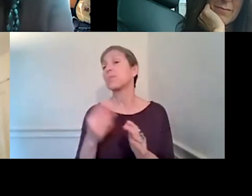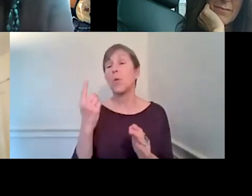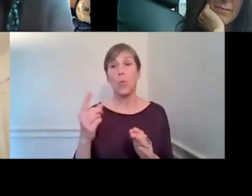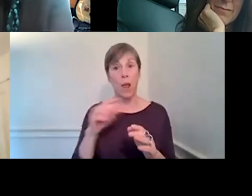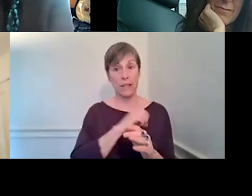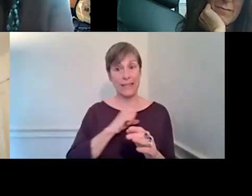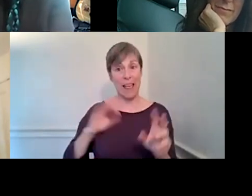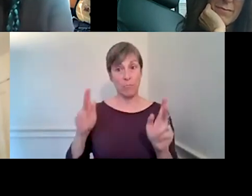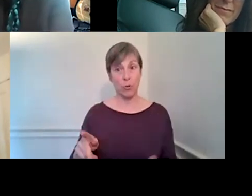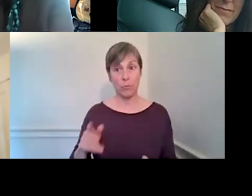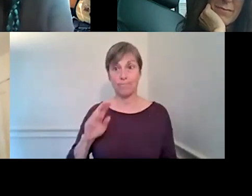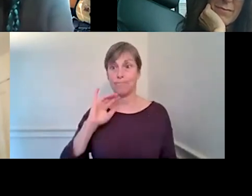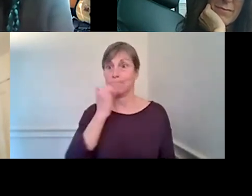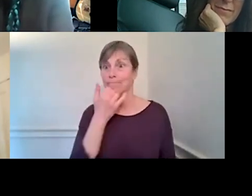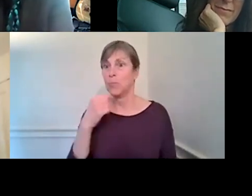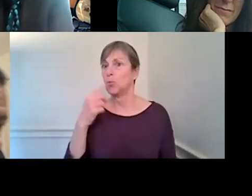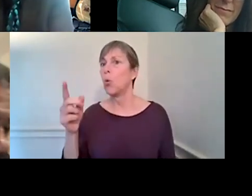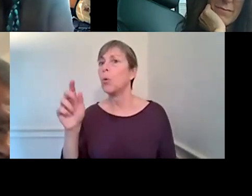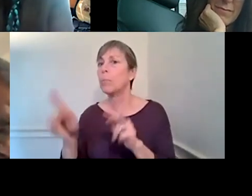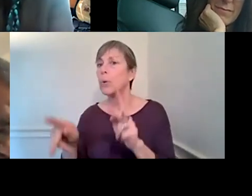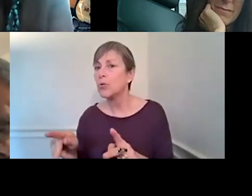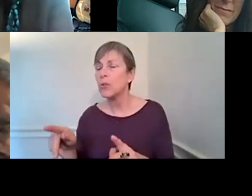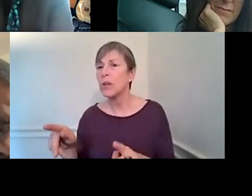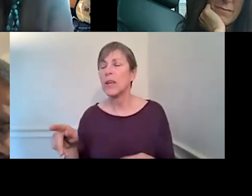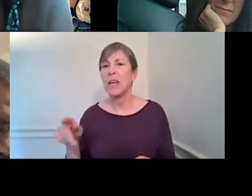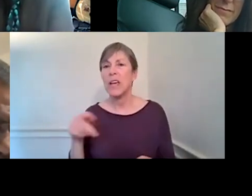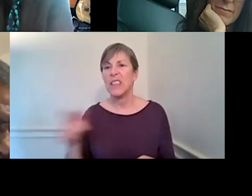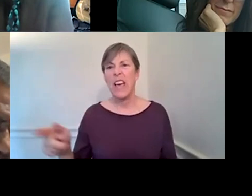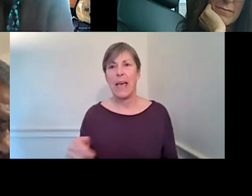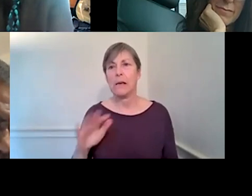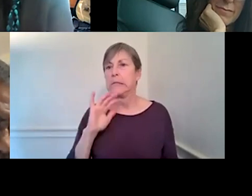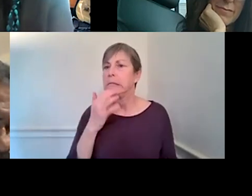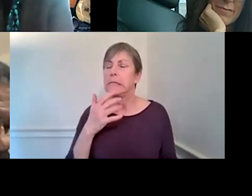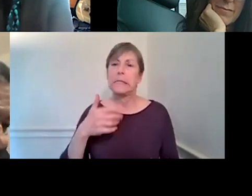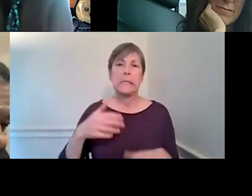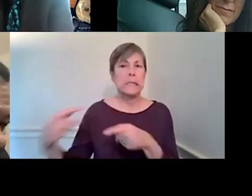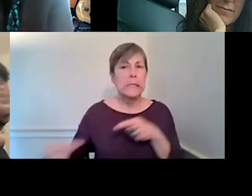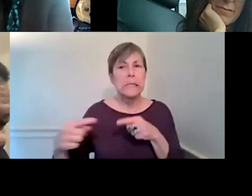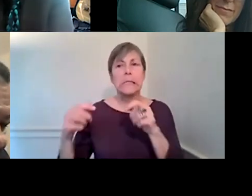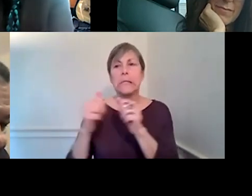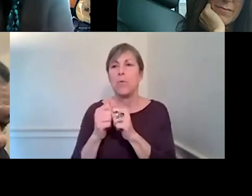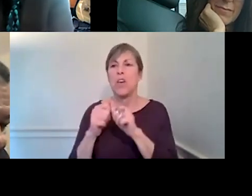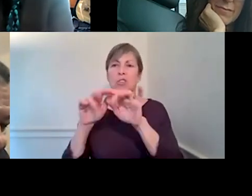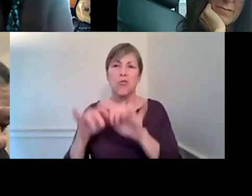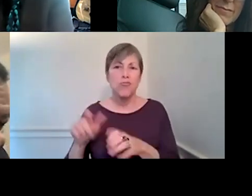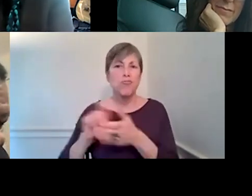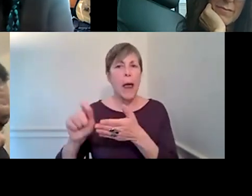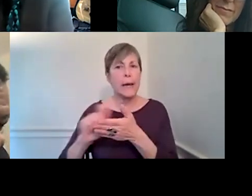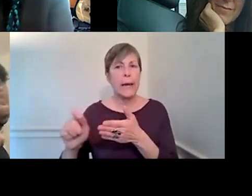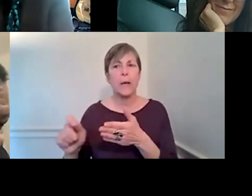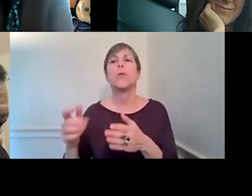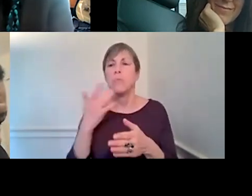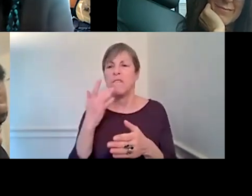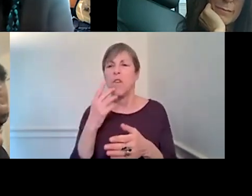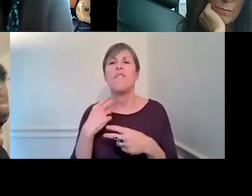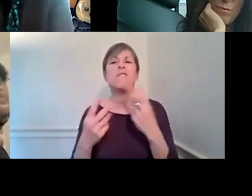who accidentally told someone that they found writing very hard. So they prefer verbal reports. That one staff for